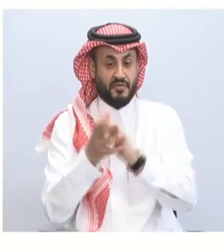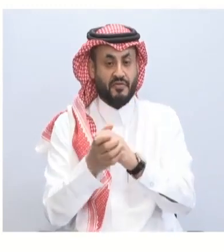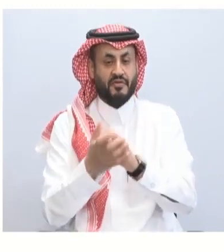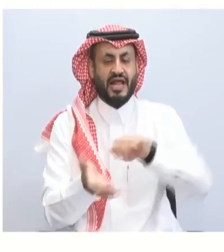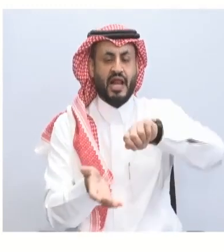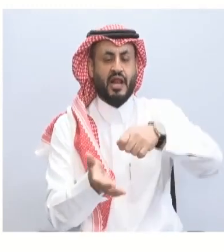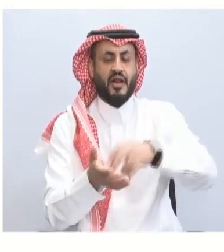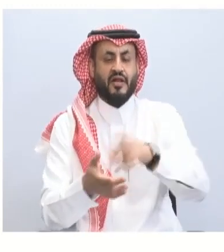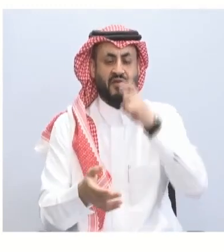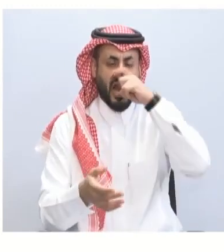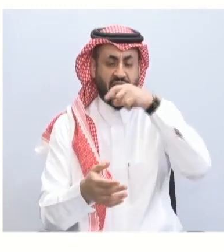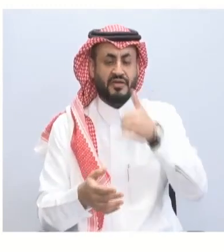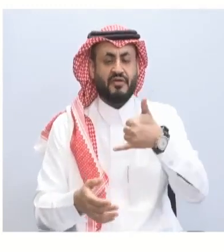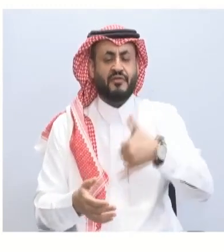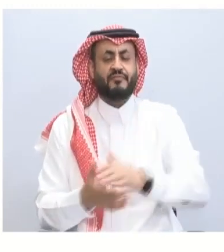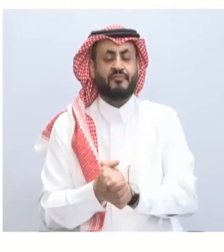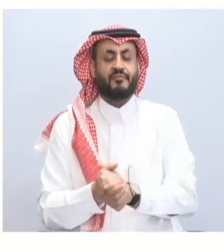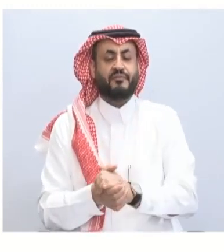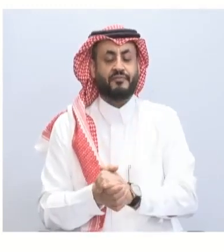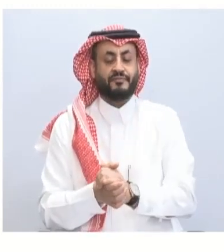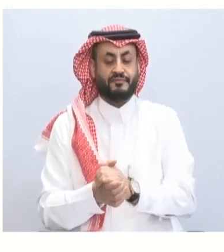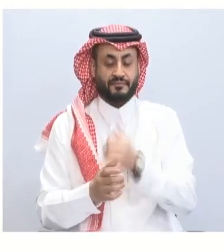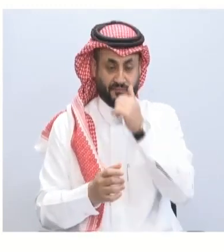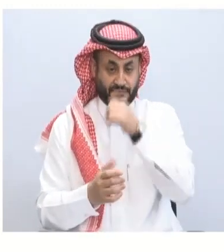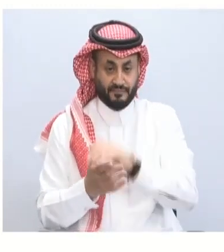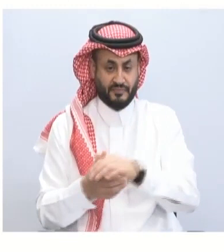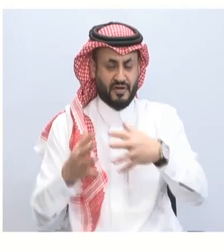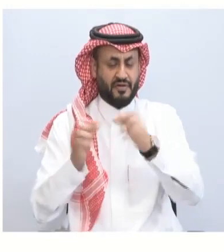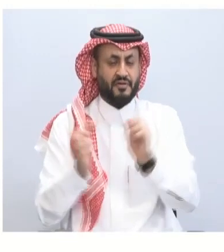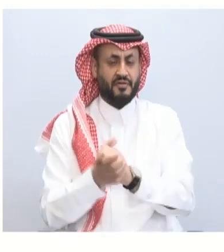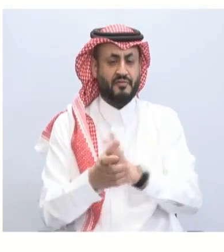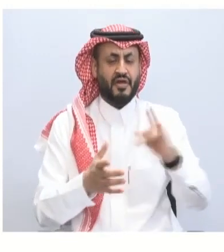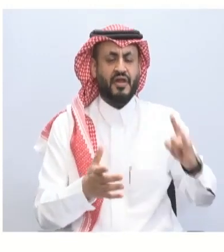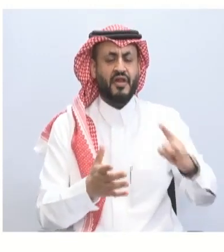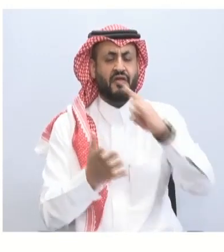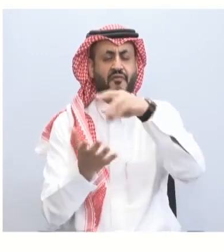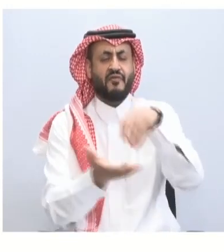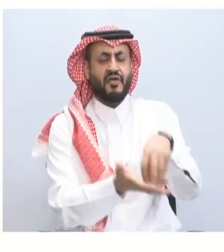key requirement, as was mobility. In other words, travel to different